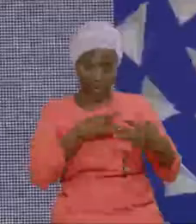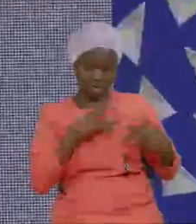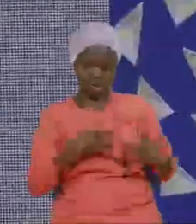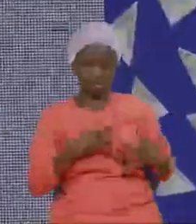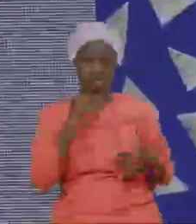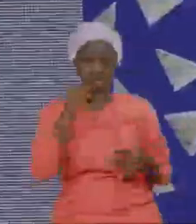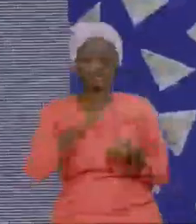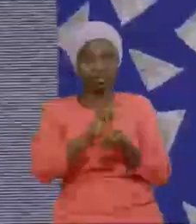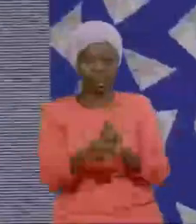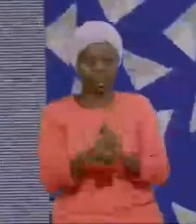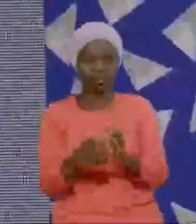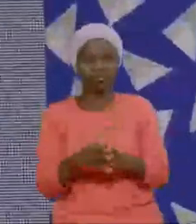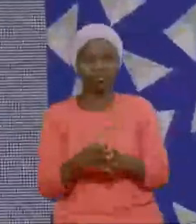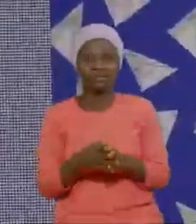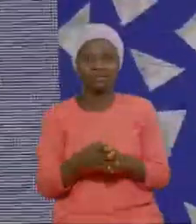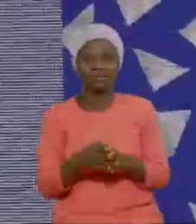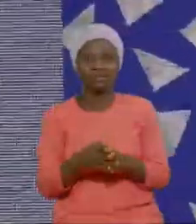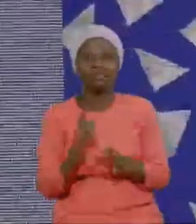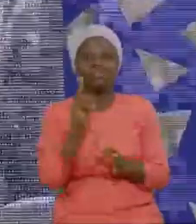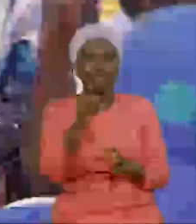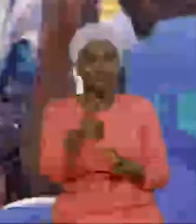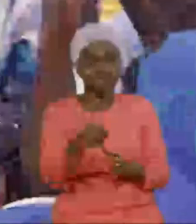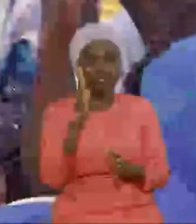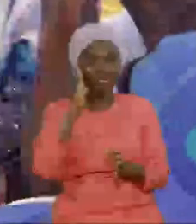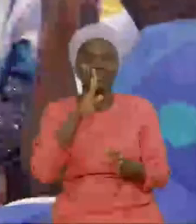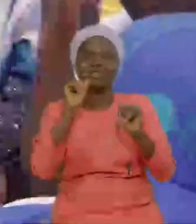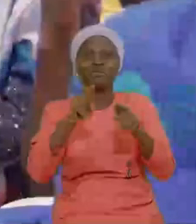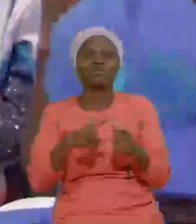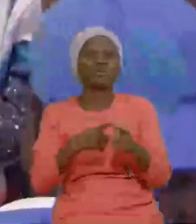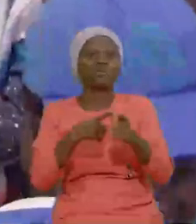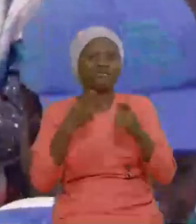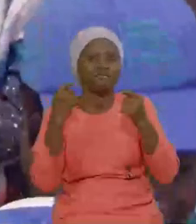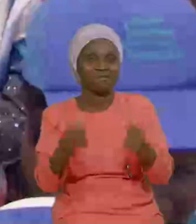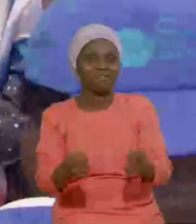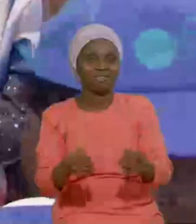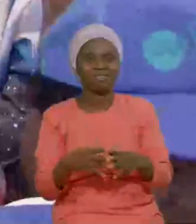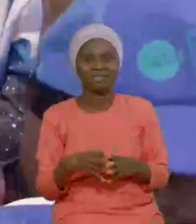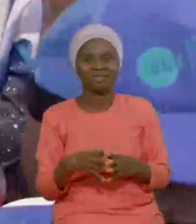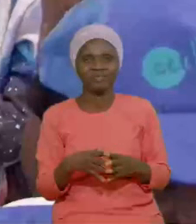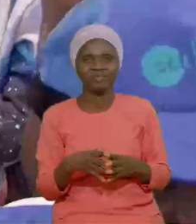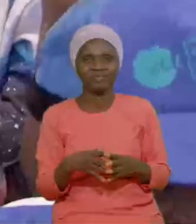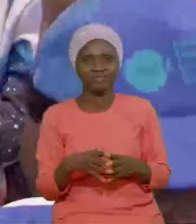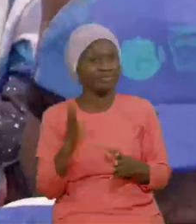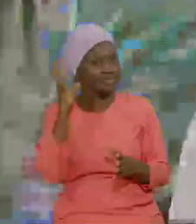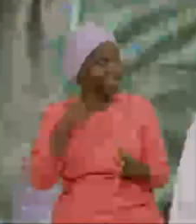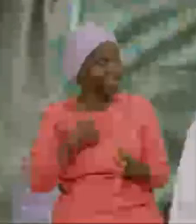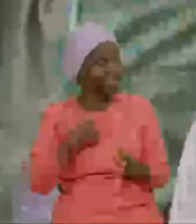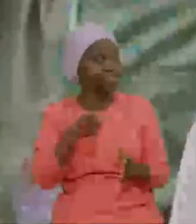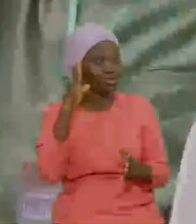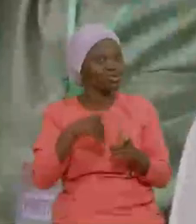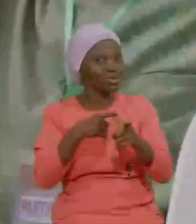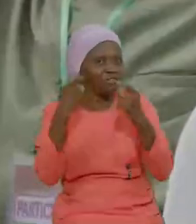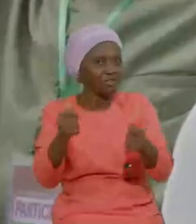changed, you will run fast. You didn't hear me? I said you will run fast.